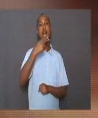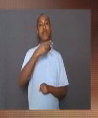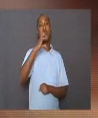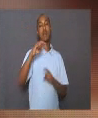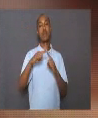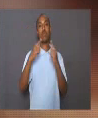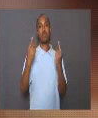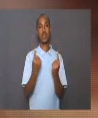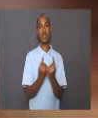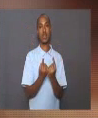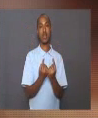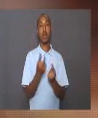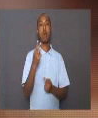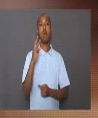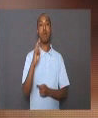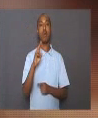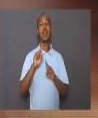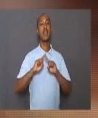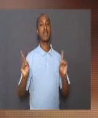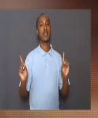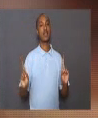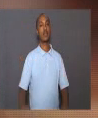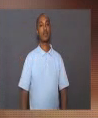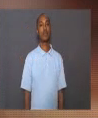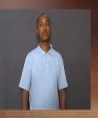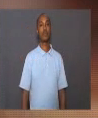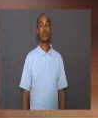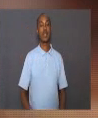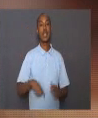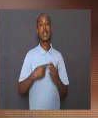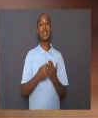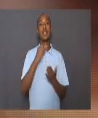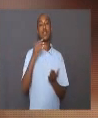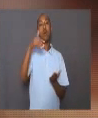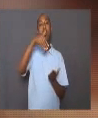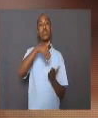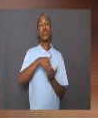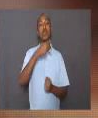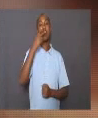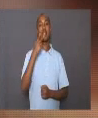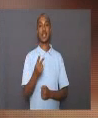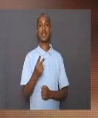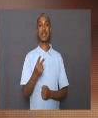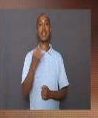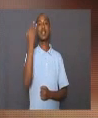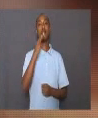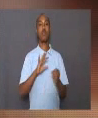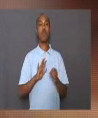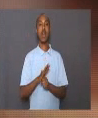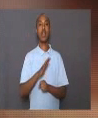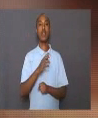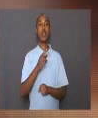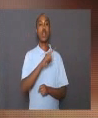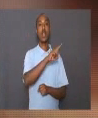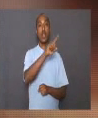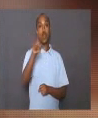hydrocarbon group or different. This is also represented in the formula you